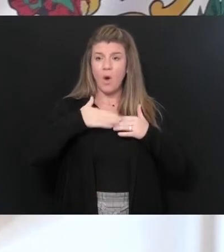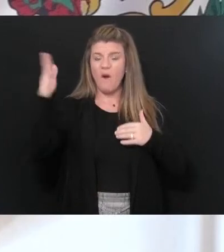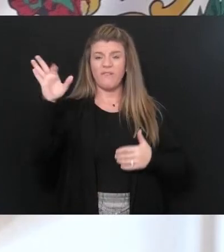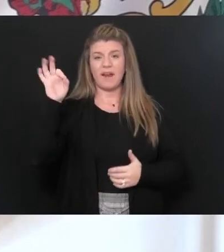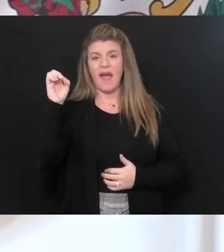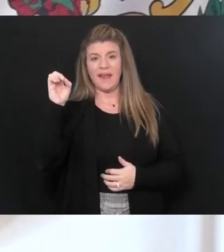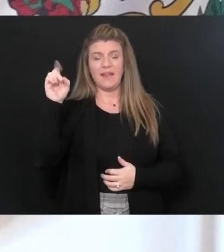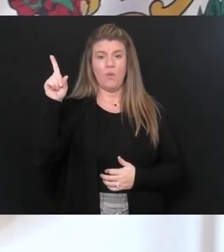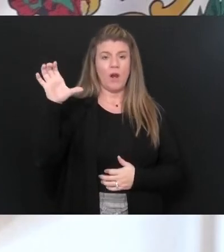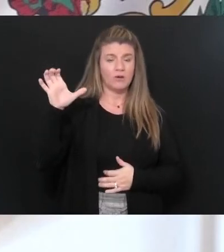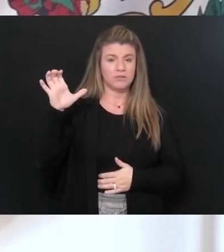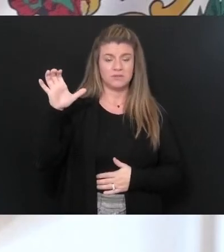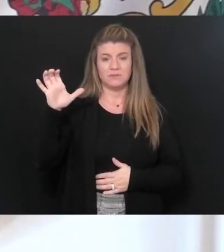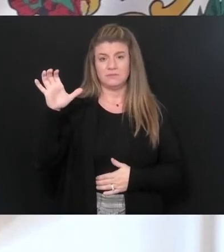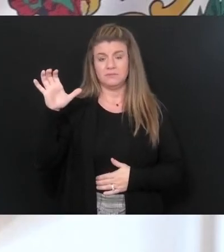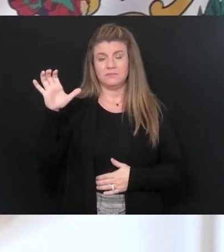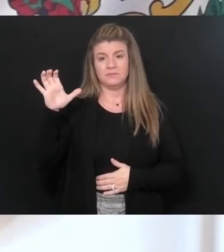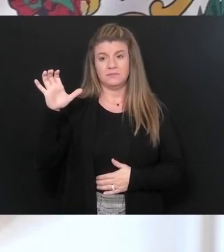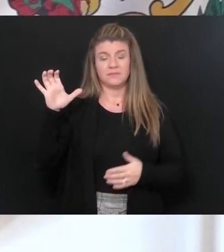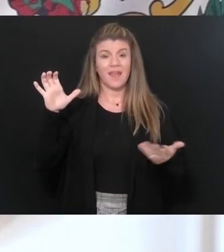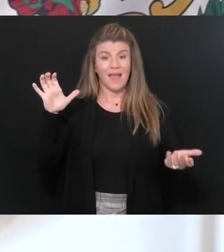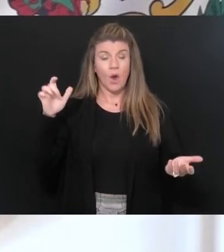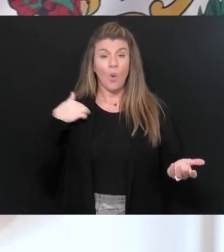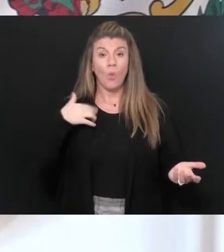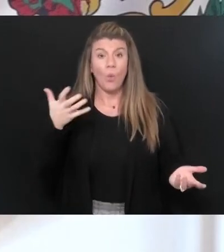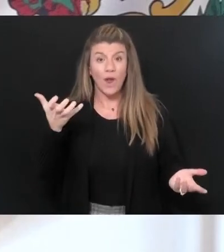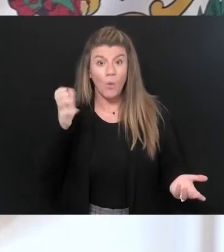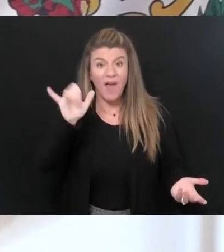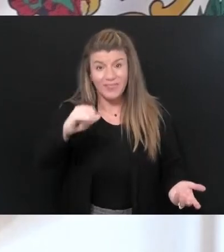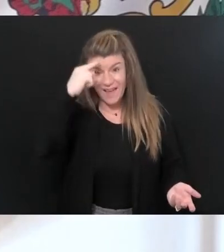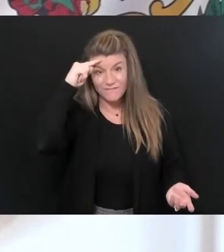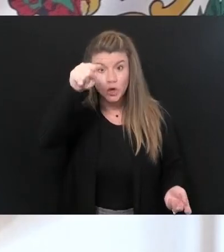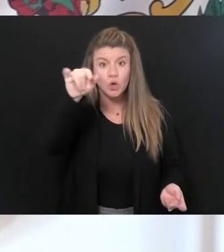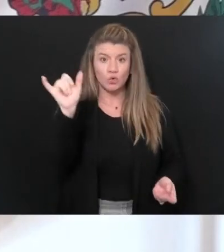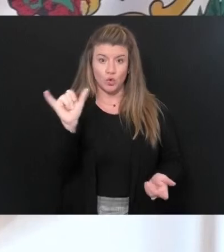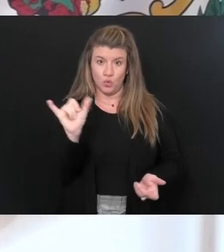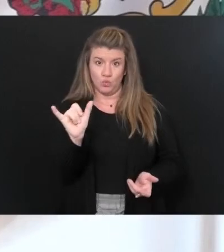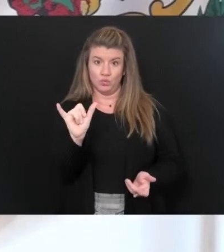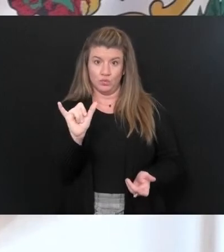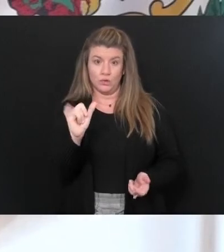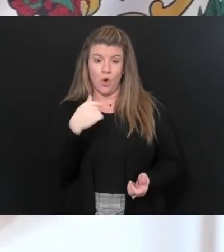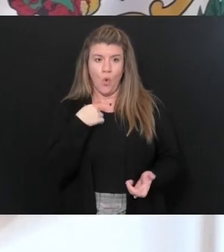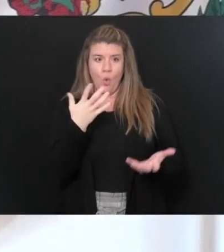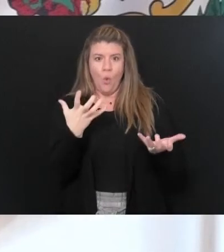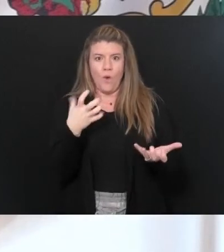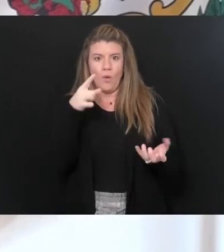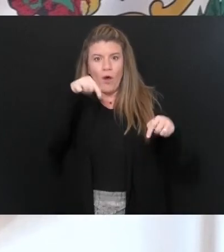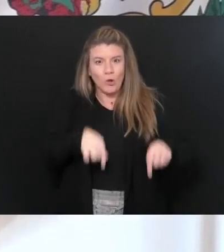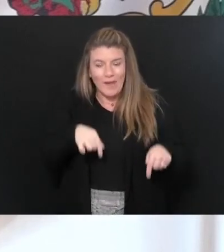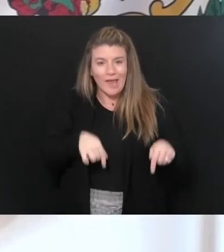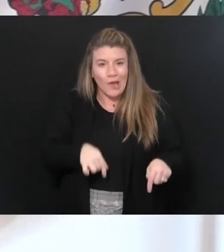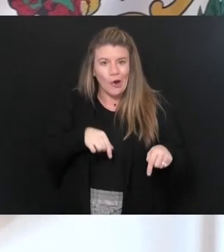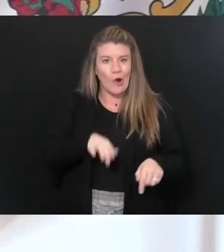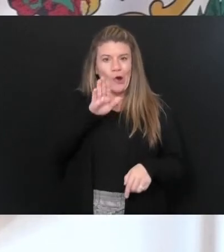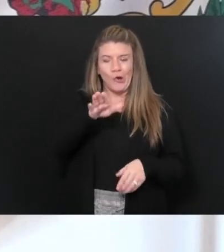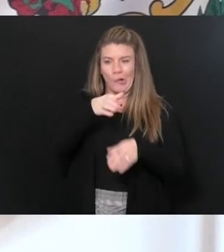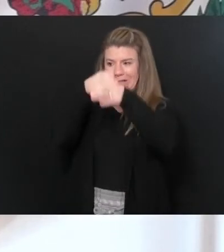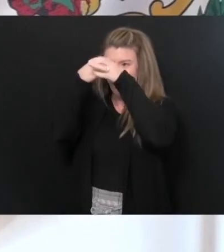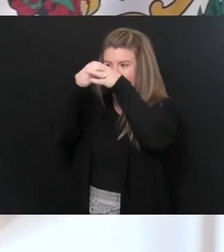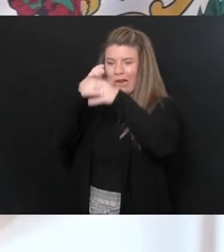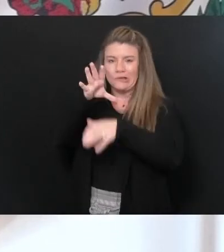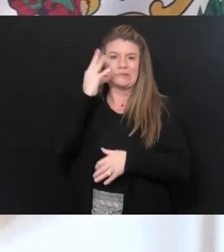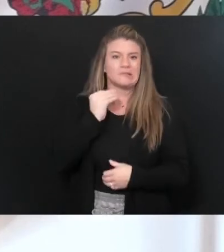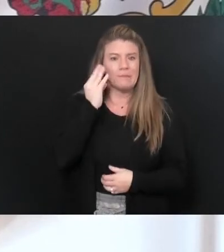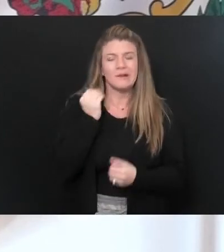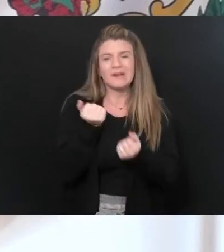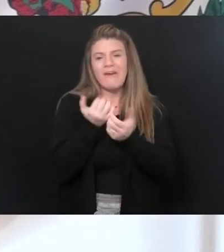100 years of age. We want you around. We want you around for your knowledge, your experience, and all that you